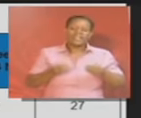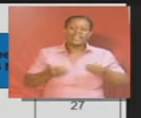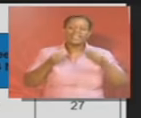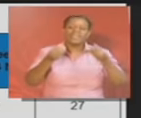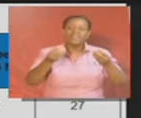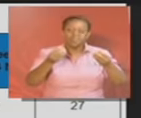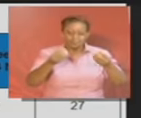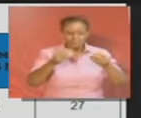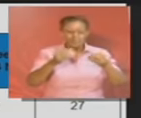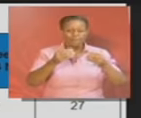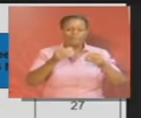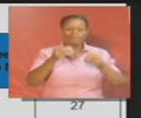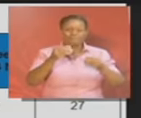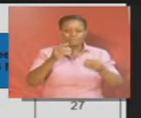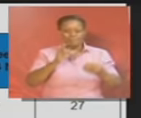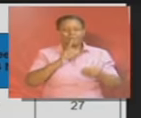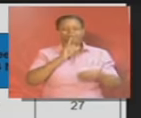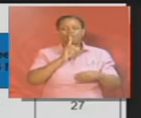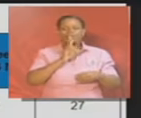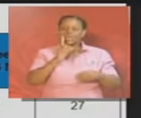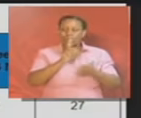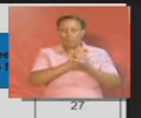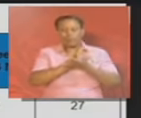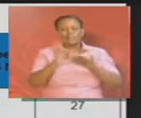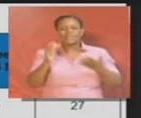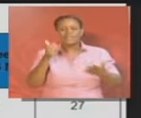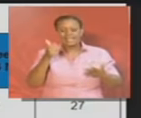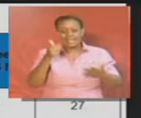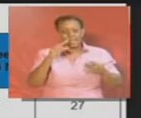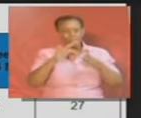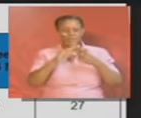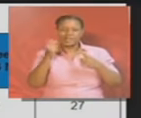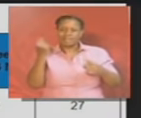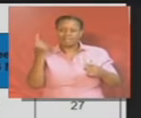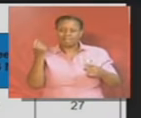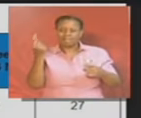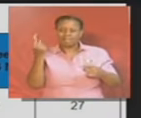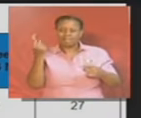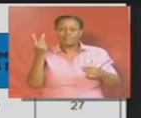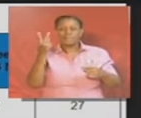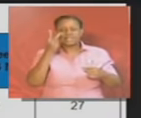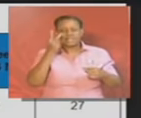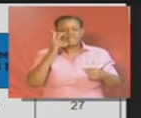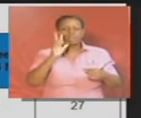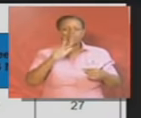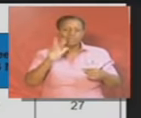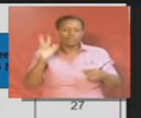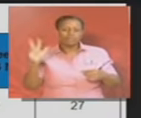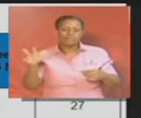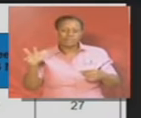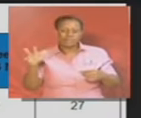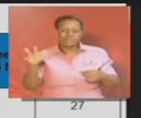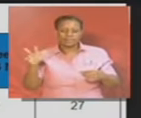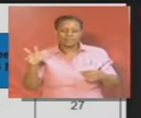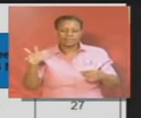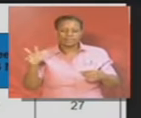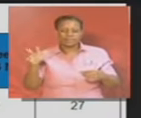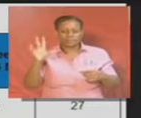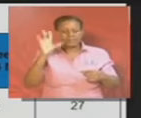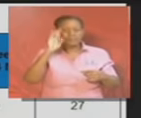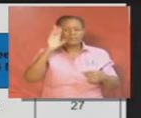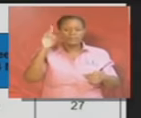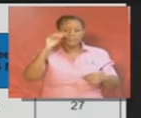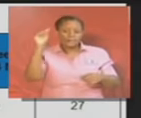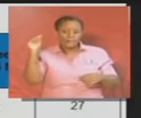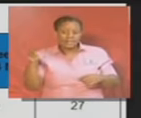epidemiological weeks 10 to 11, that would have been 33 out of the 43, so approximately 77%. But in